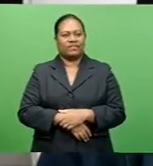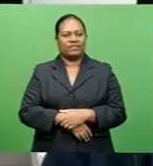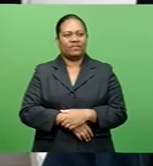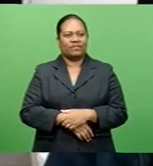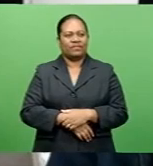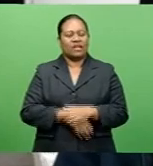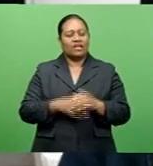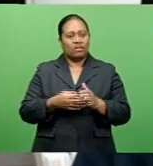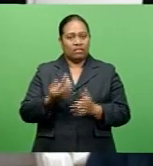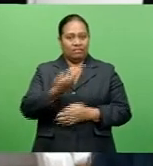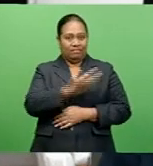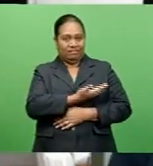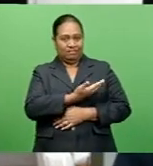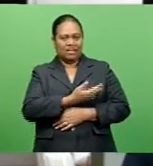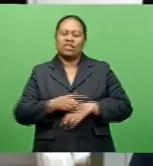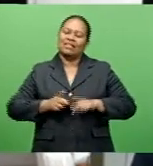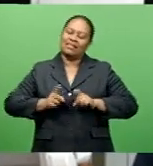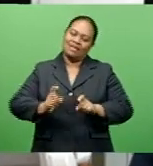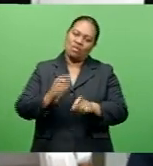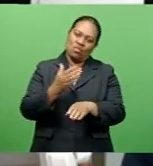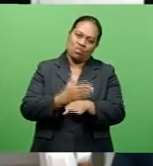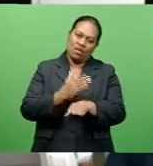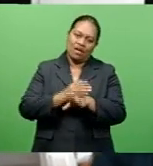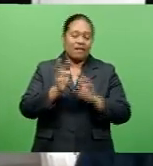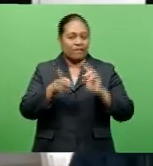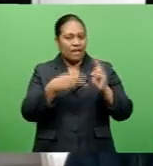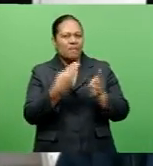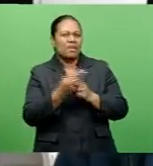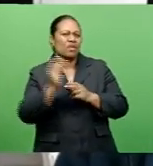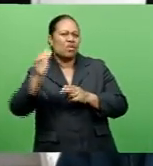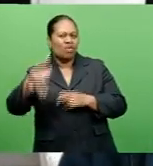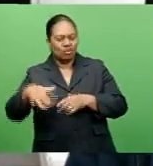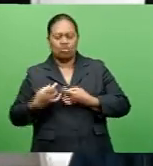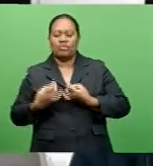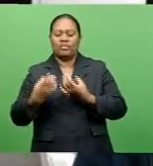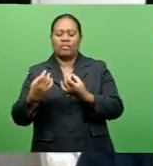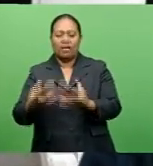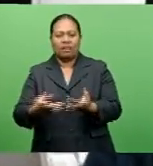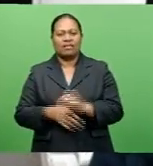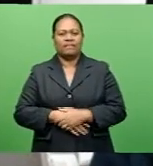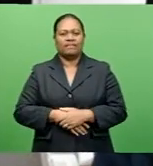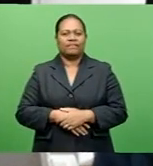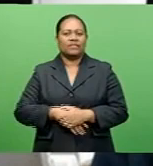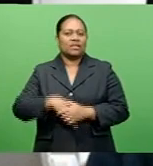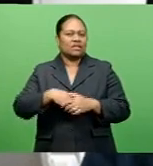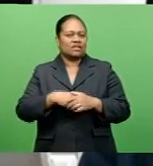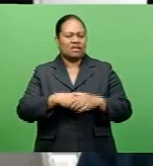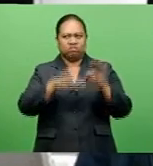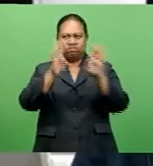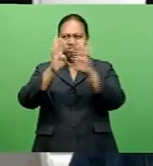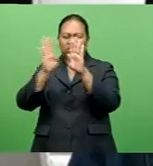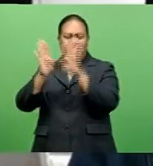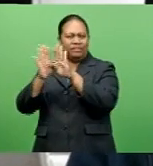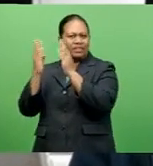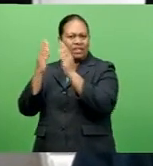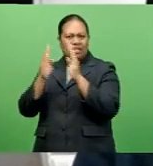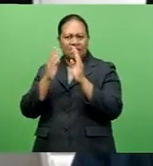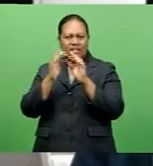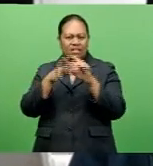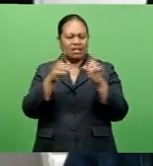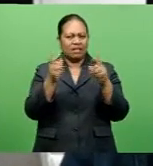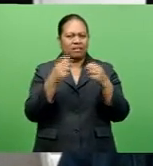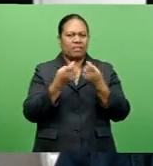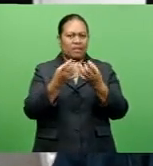So for me, I'll just stay at work, and for my family back home, they are preparing, they are putting up shutters and stocking